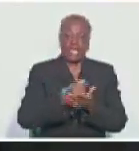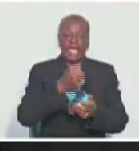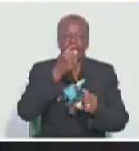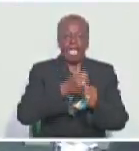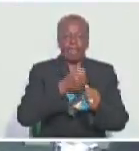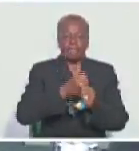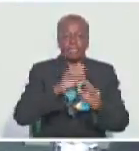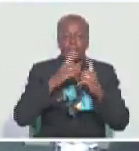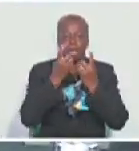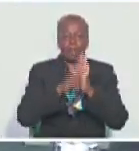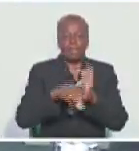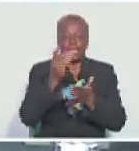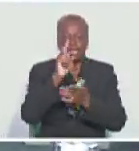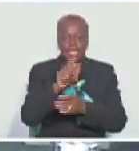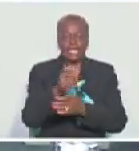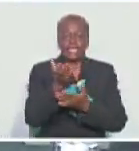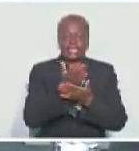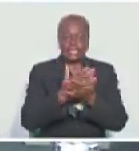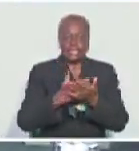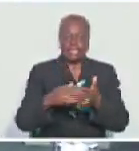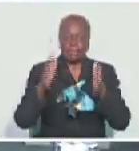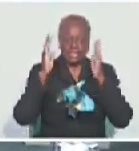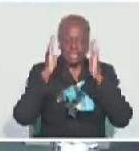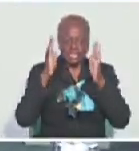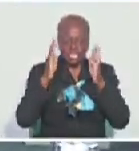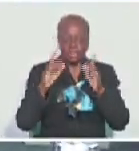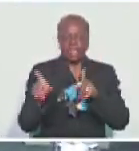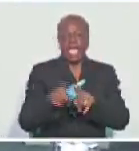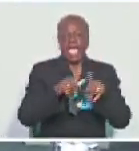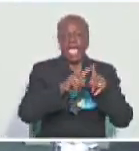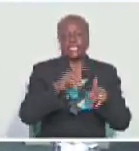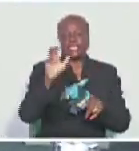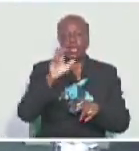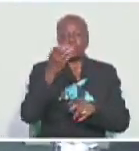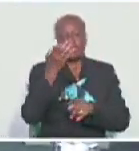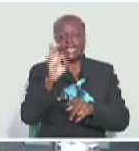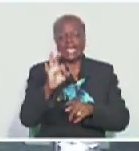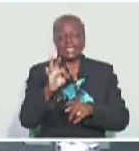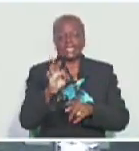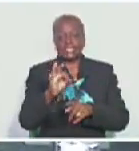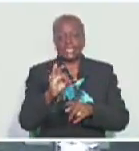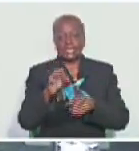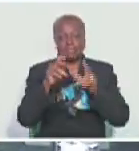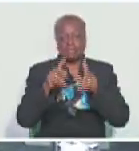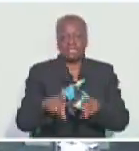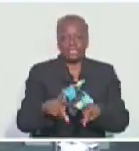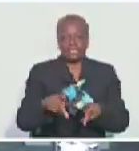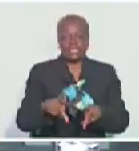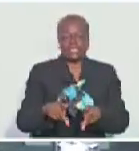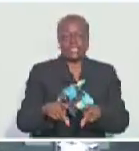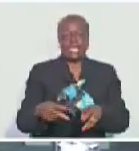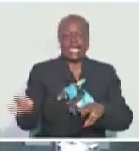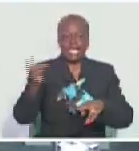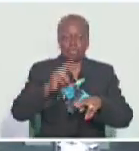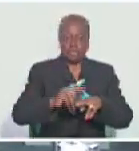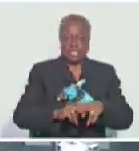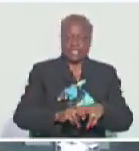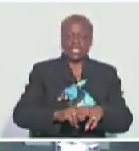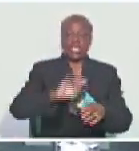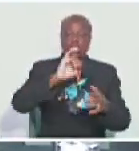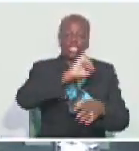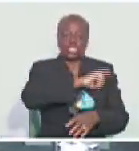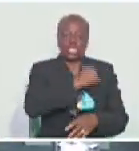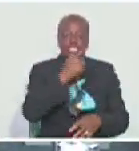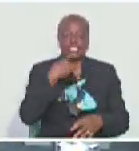attention. And as COVID-19 cases increase in the country, Johnson says once upgrades are put in place, he's hopeful that